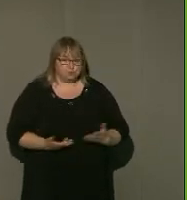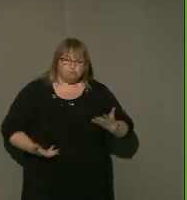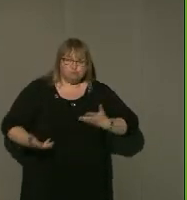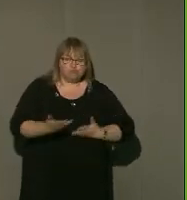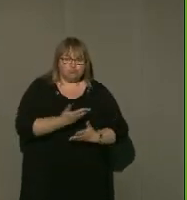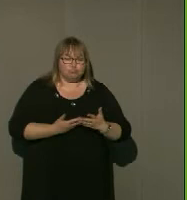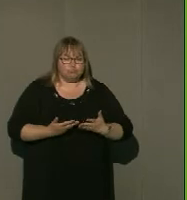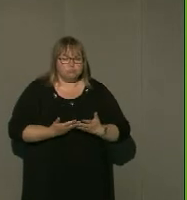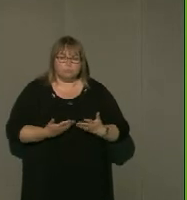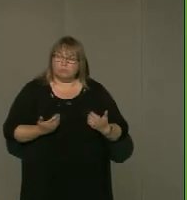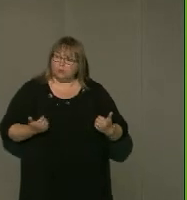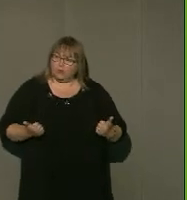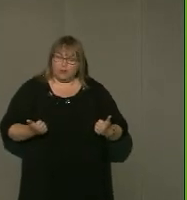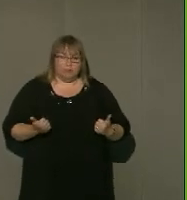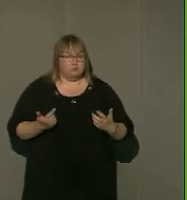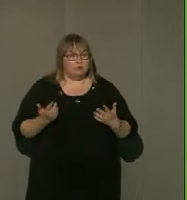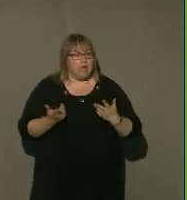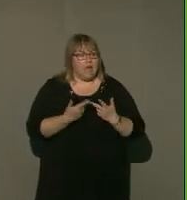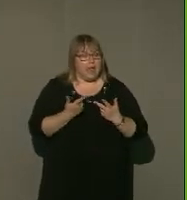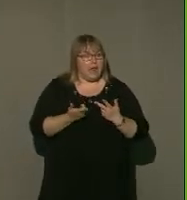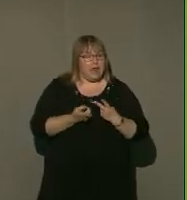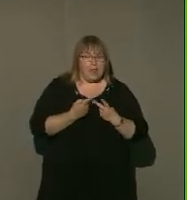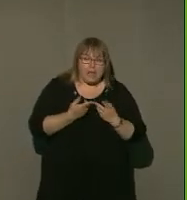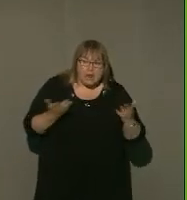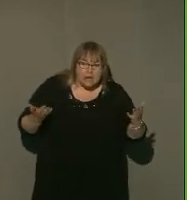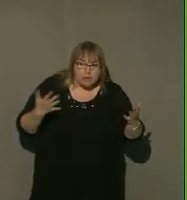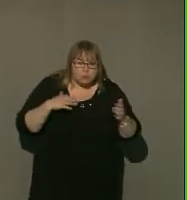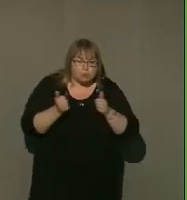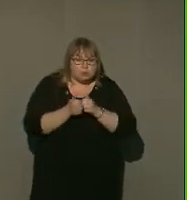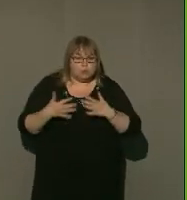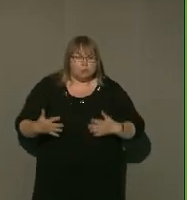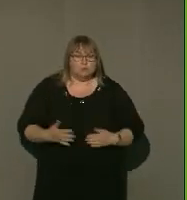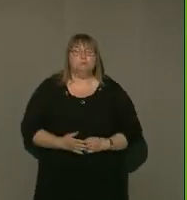Thank you. Does anybody wish to speak against?